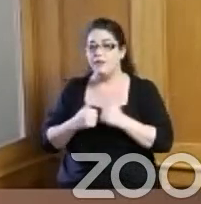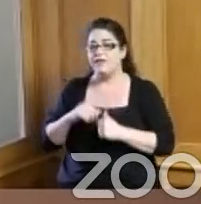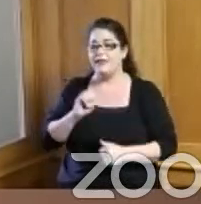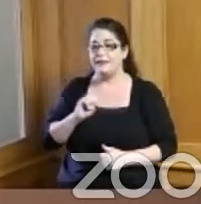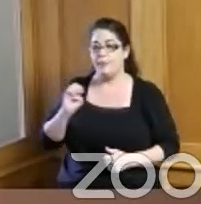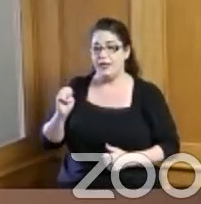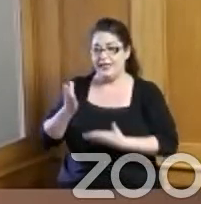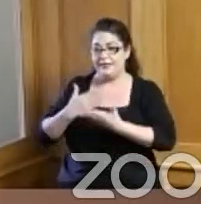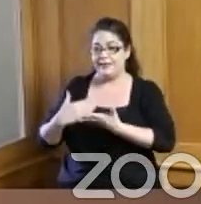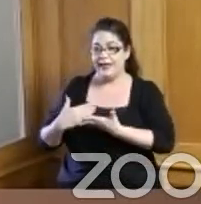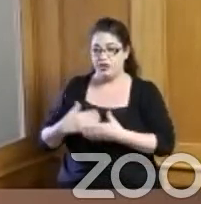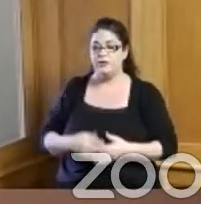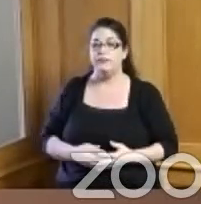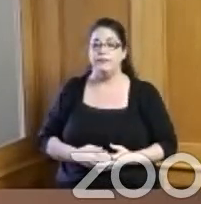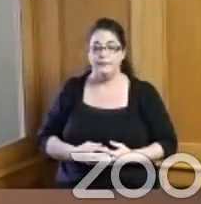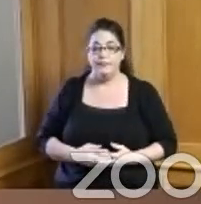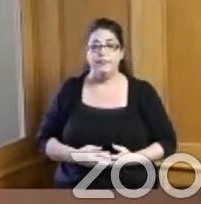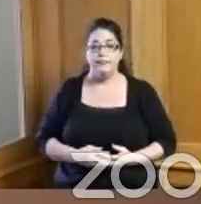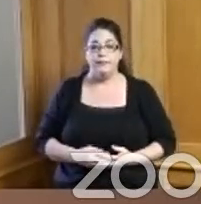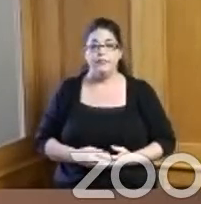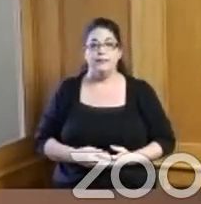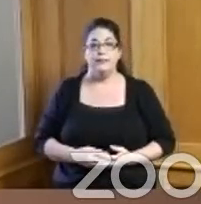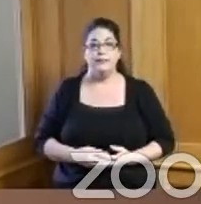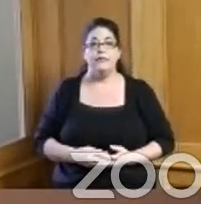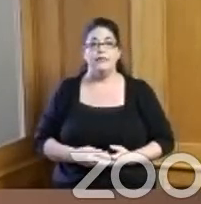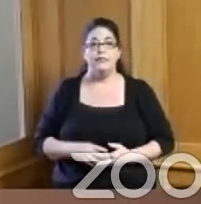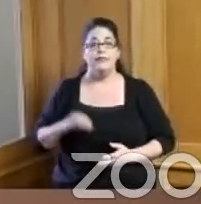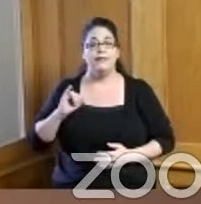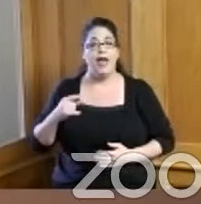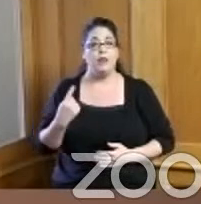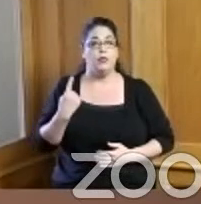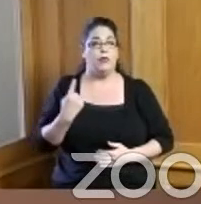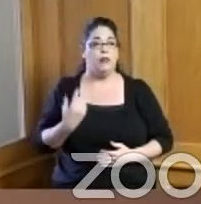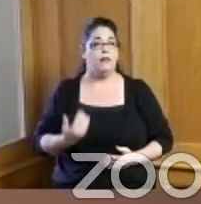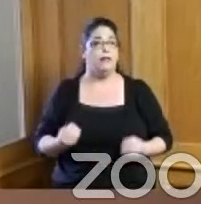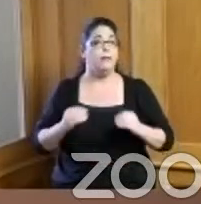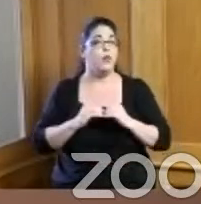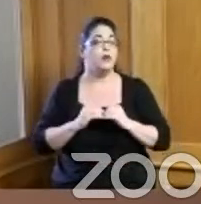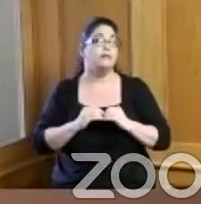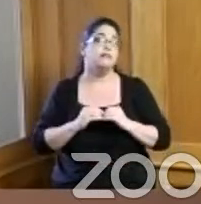E sections as well. This is one of the more